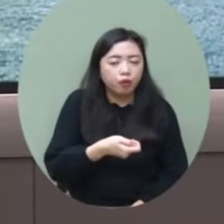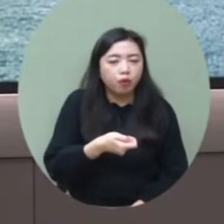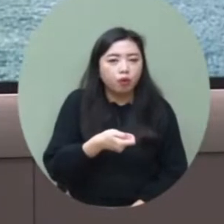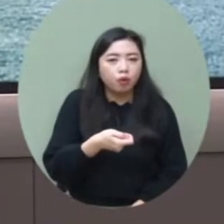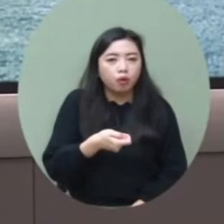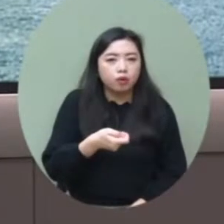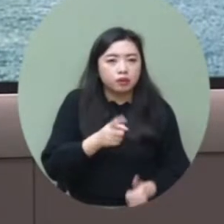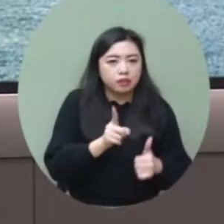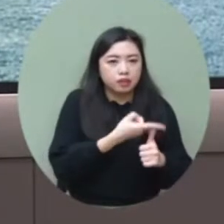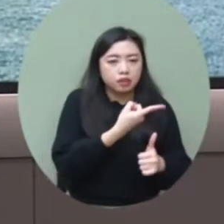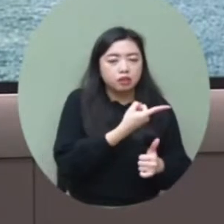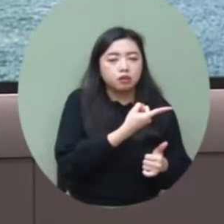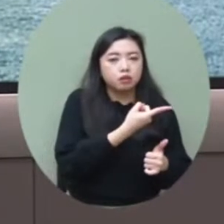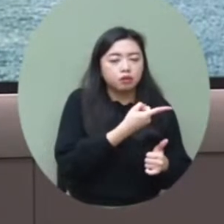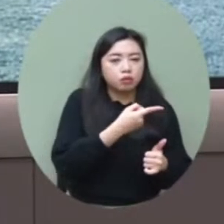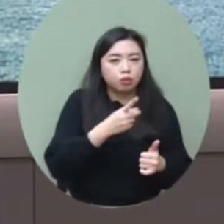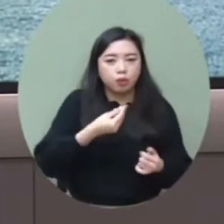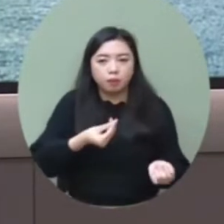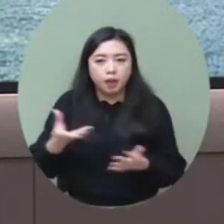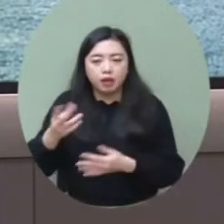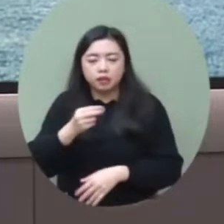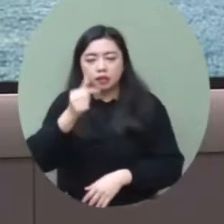2, when